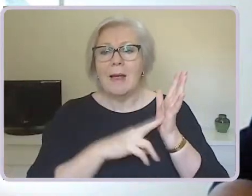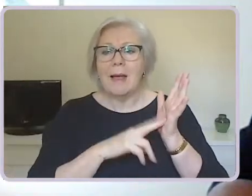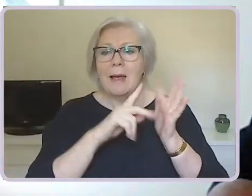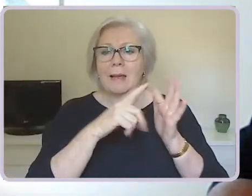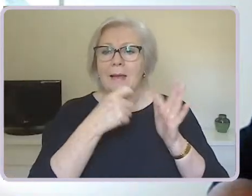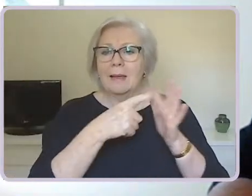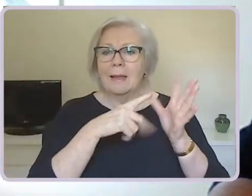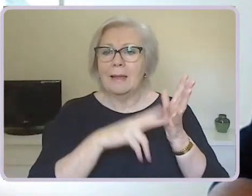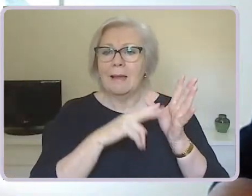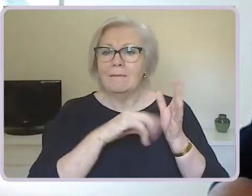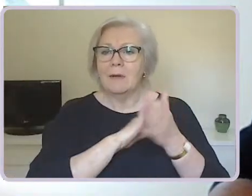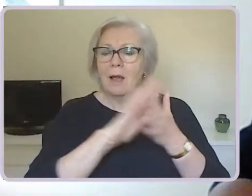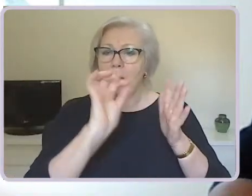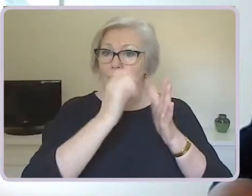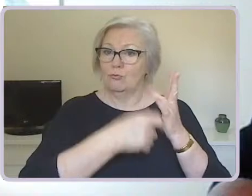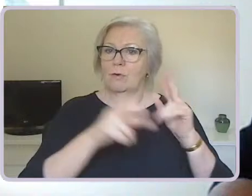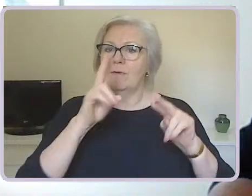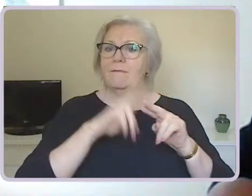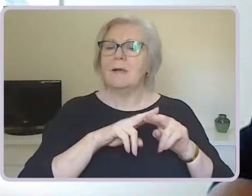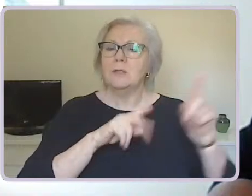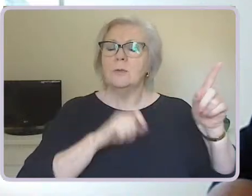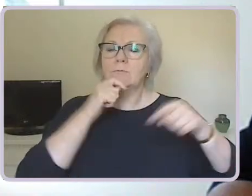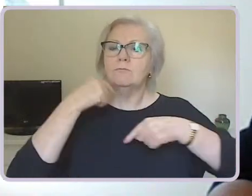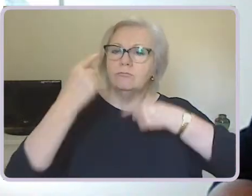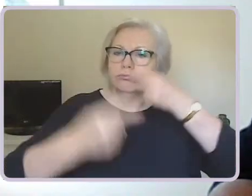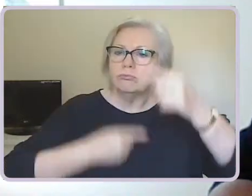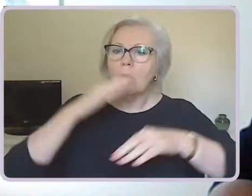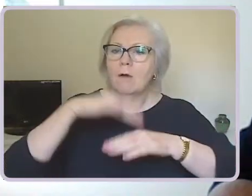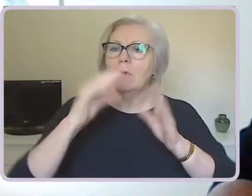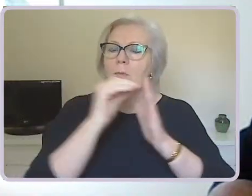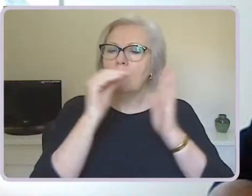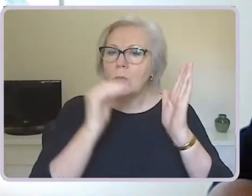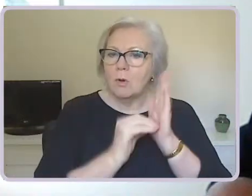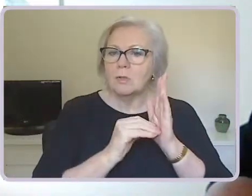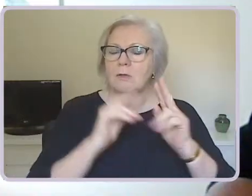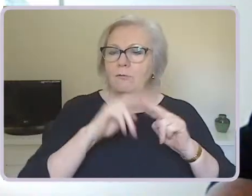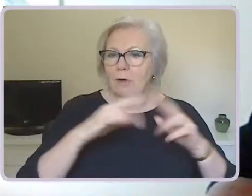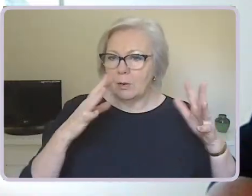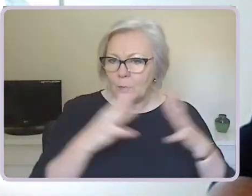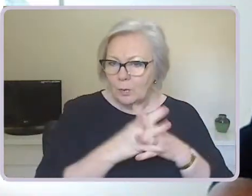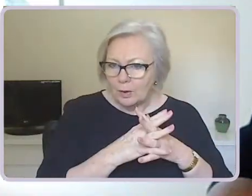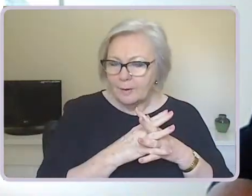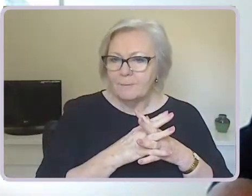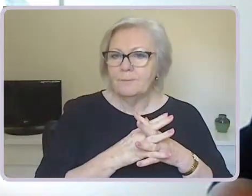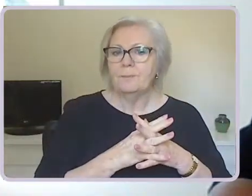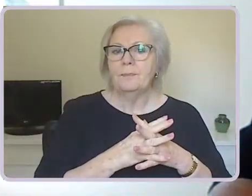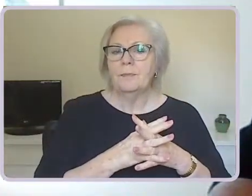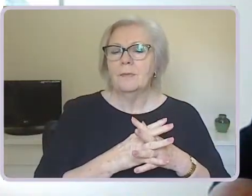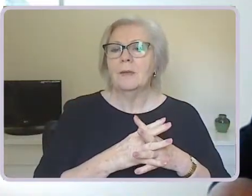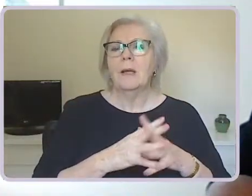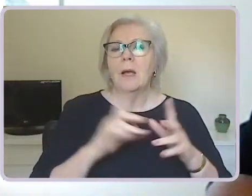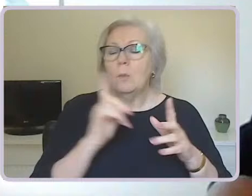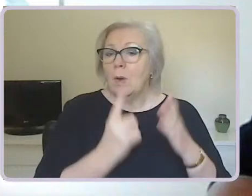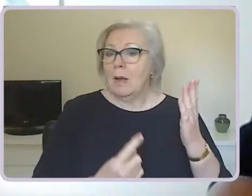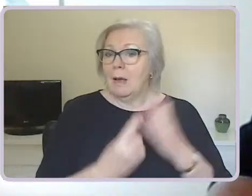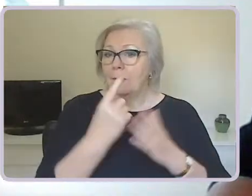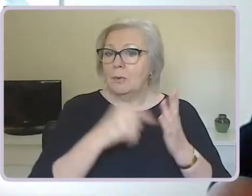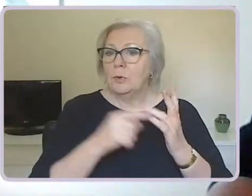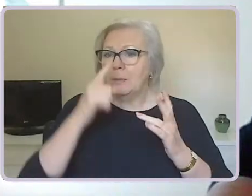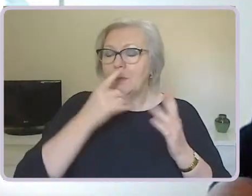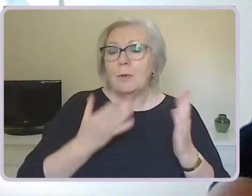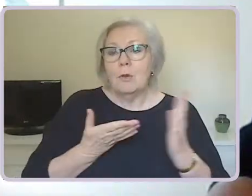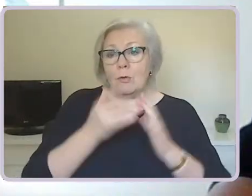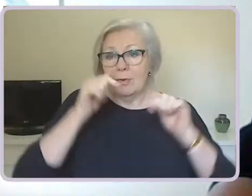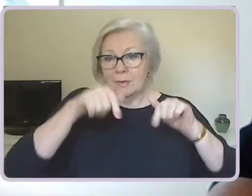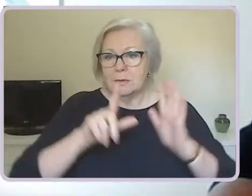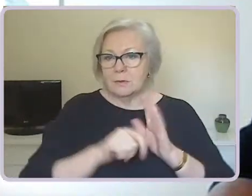protections outlined in the policy framework against the experience of people with disabilities, particularly during COVID-19, and provides